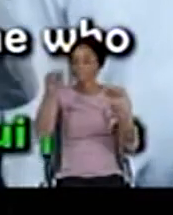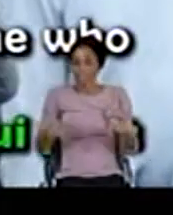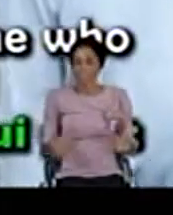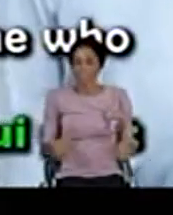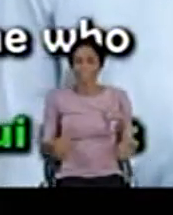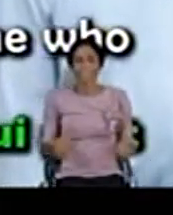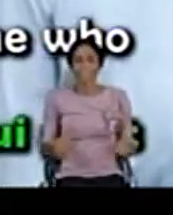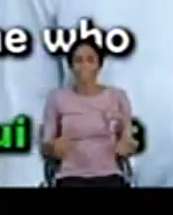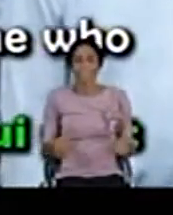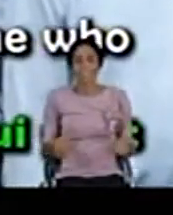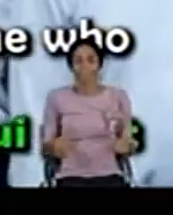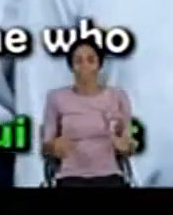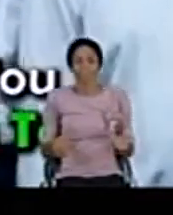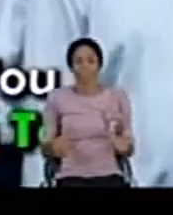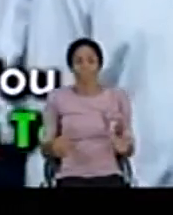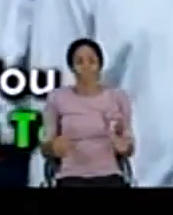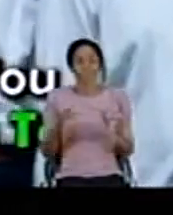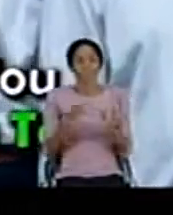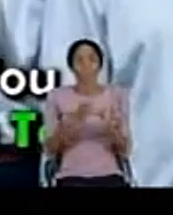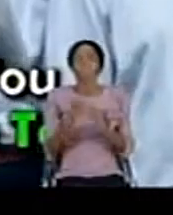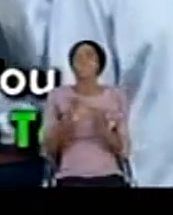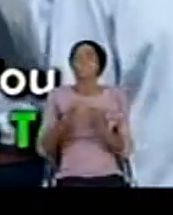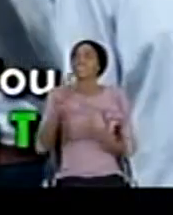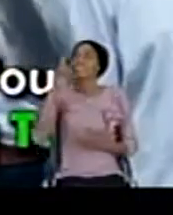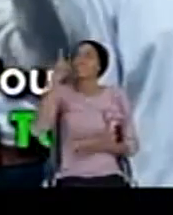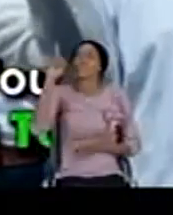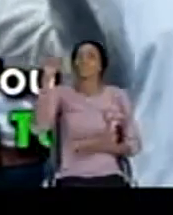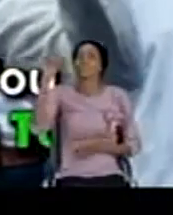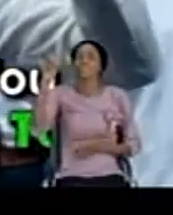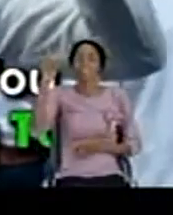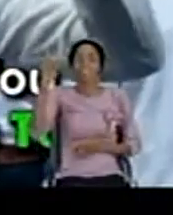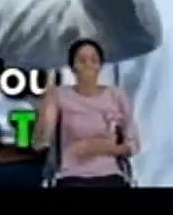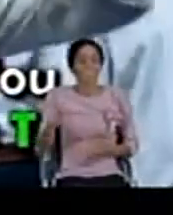who can. Jesus is you.